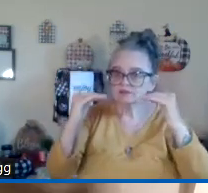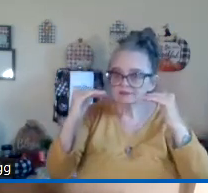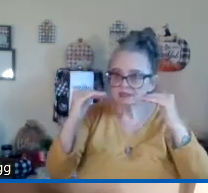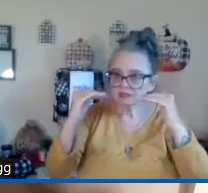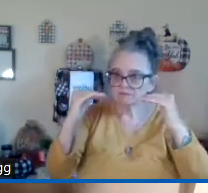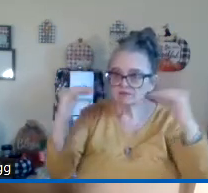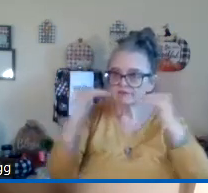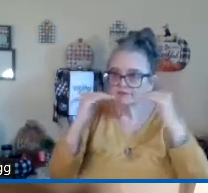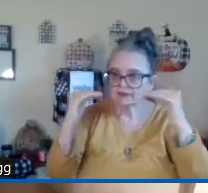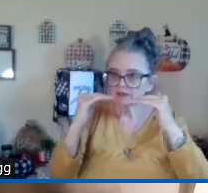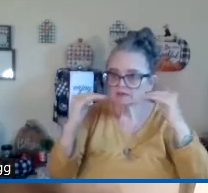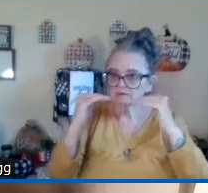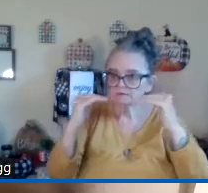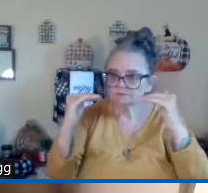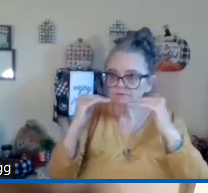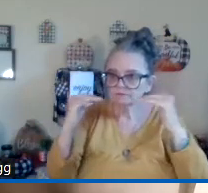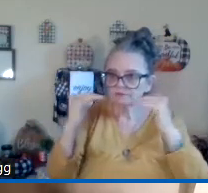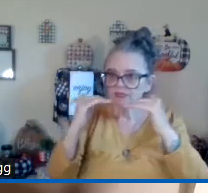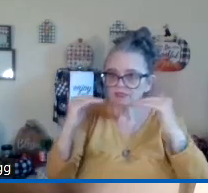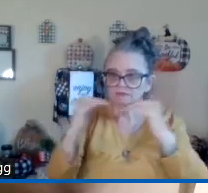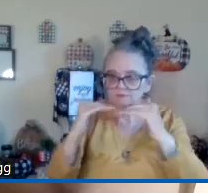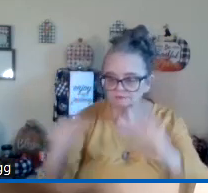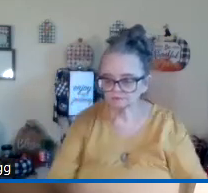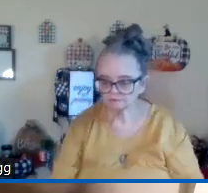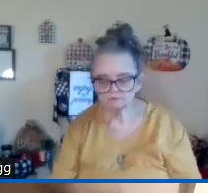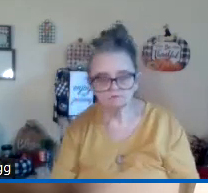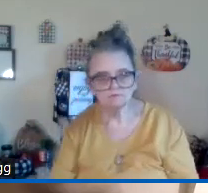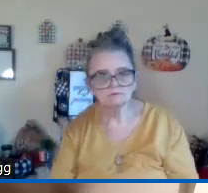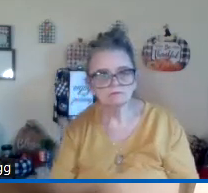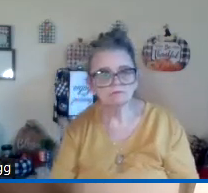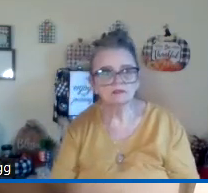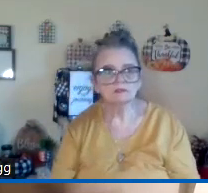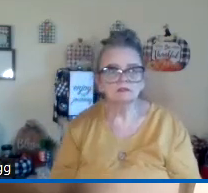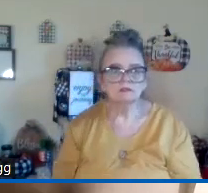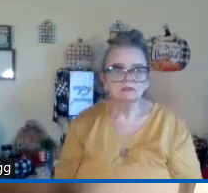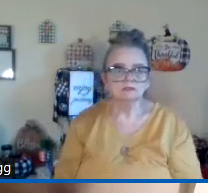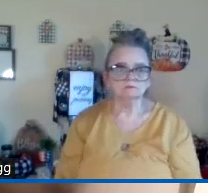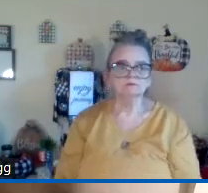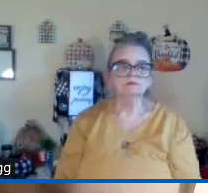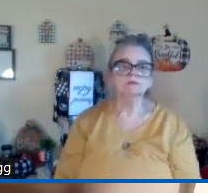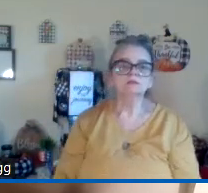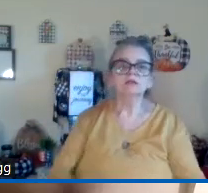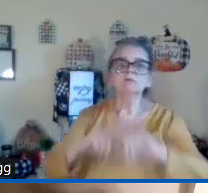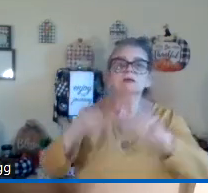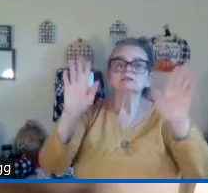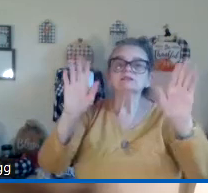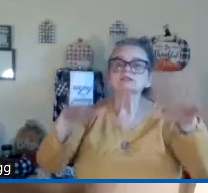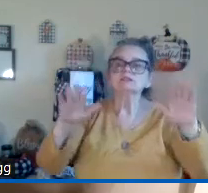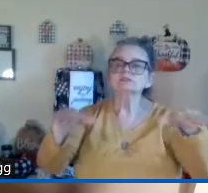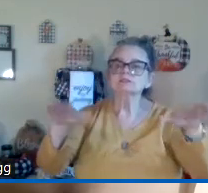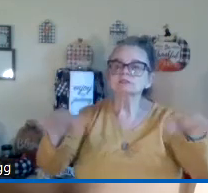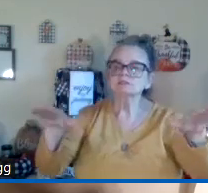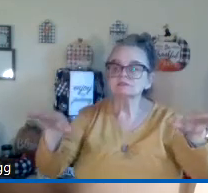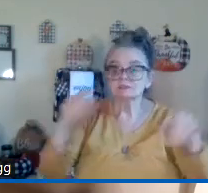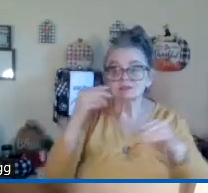But we need to hate that kind of thinking. And then we will